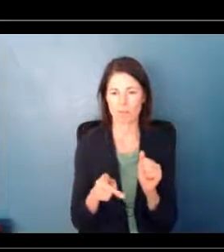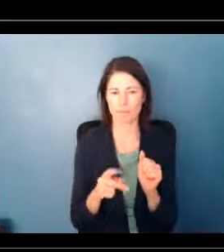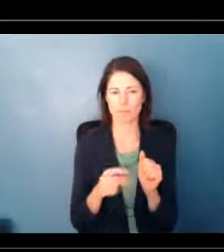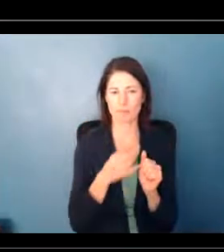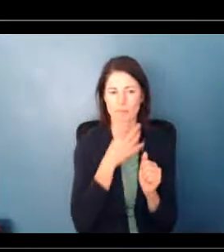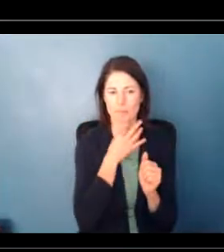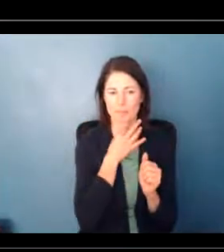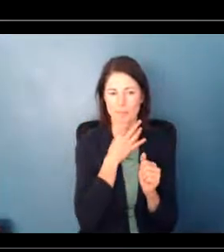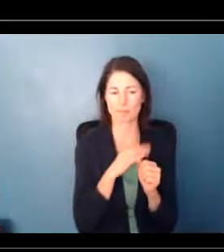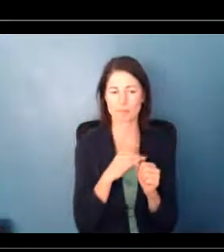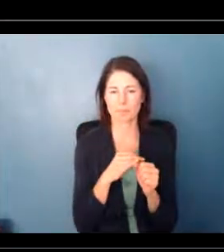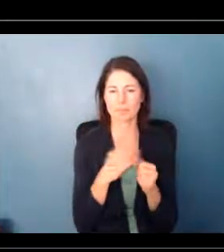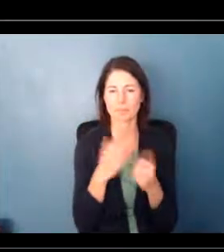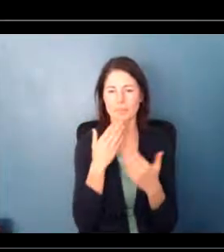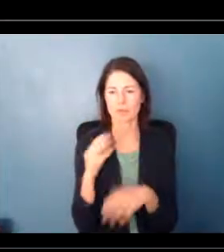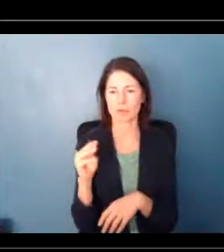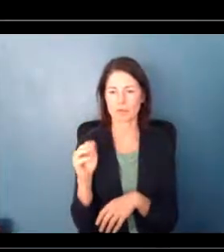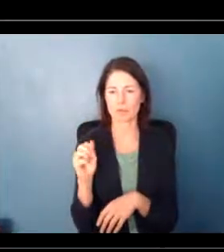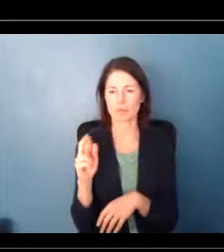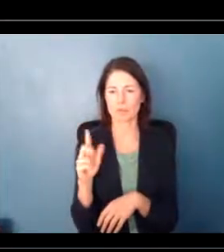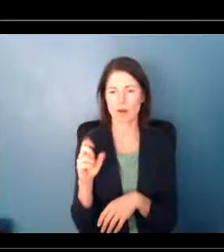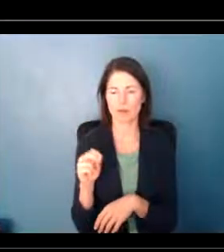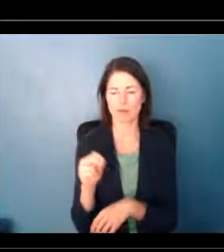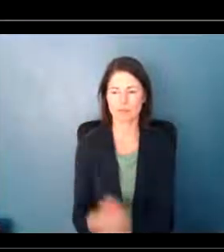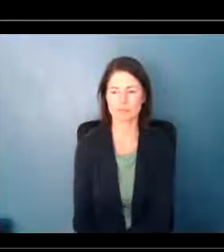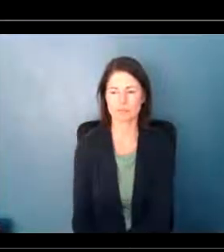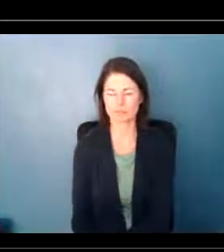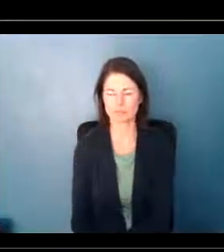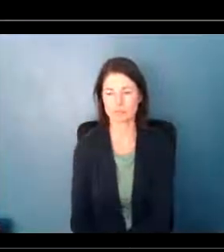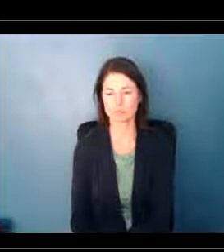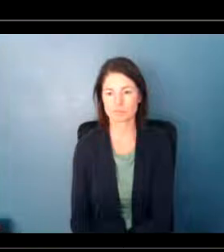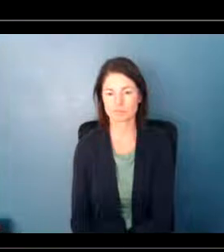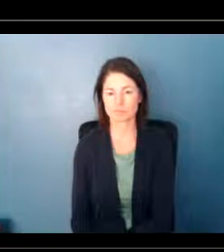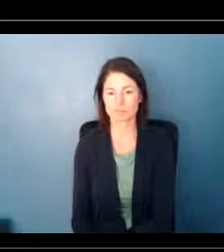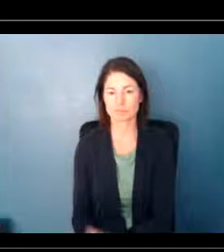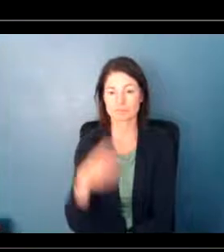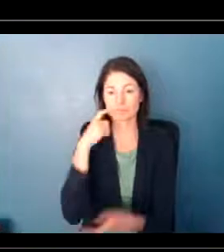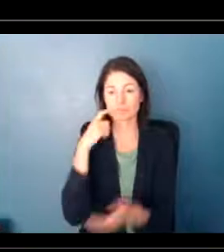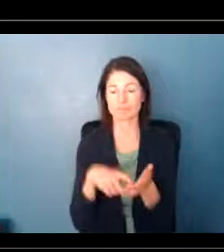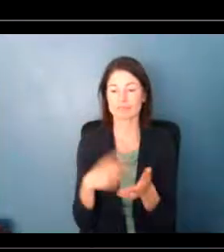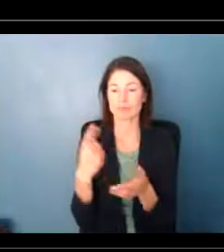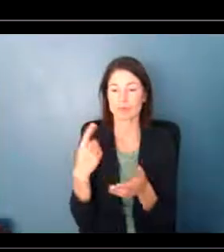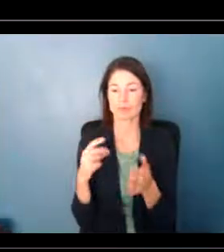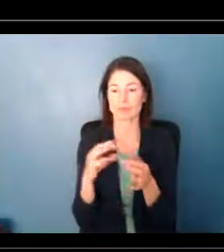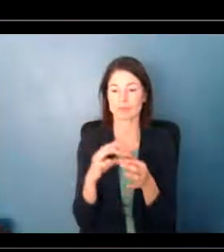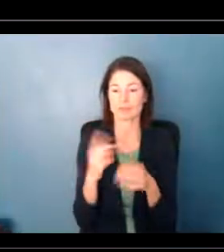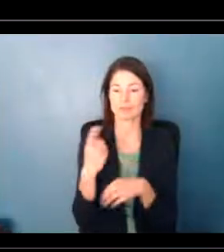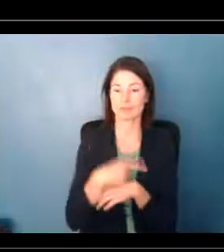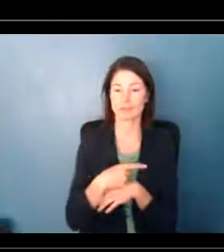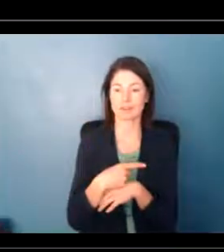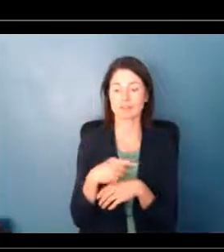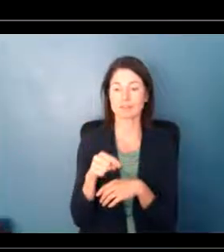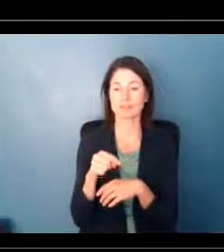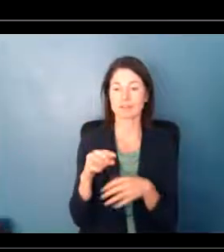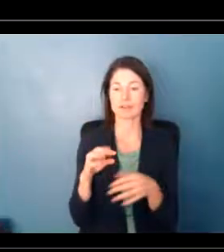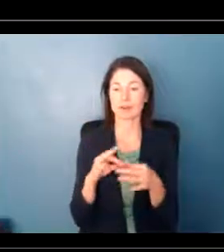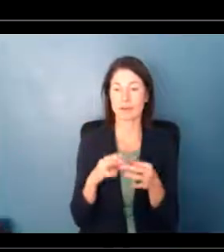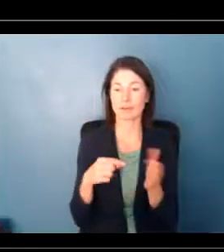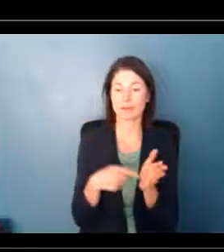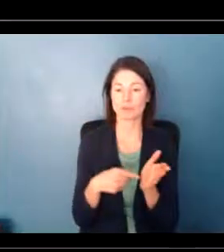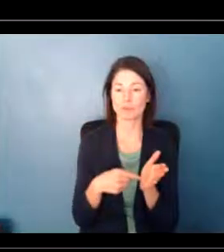and again, thank you, Marlon. I noticed there was a date that comments are due towards the document. What was that date